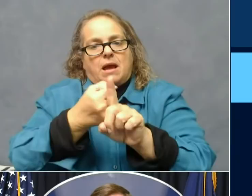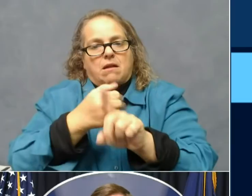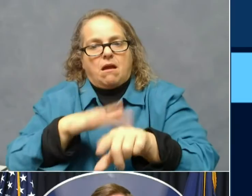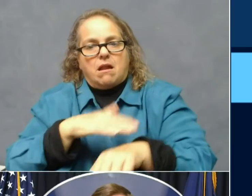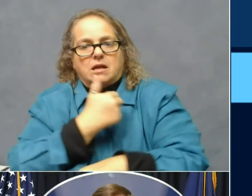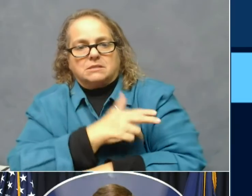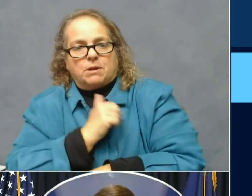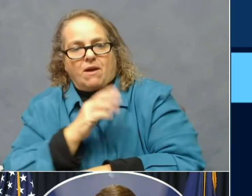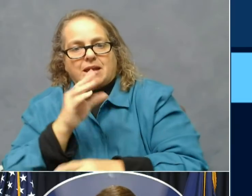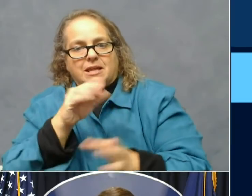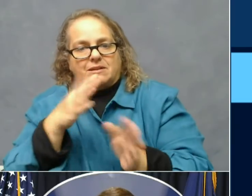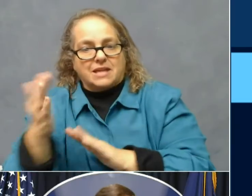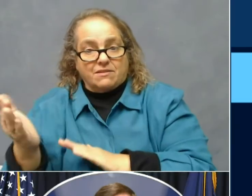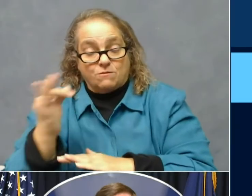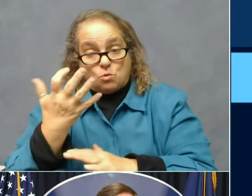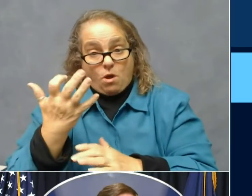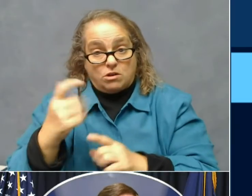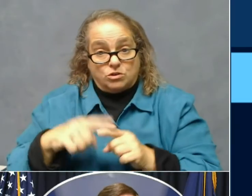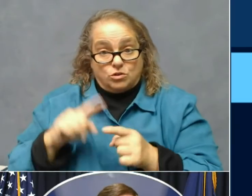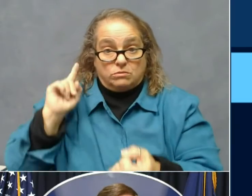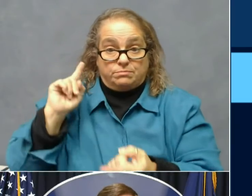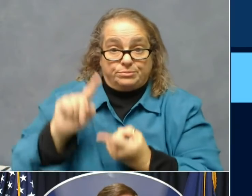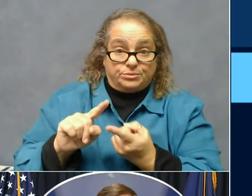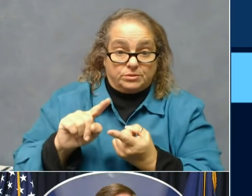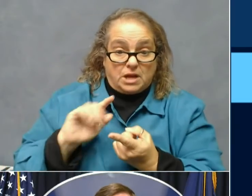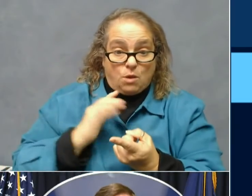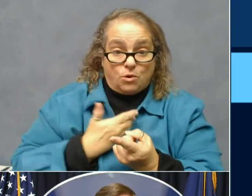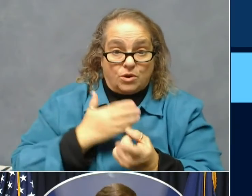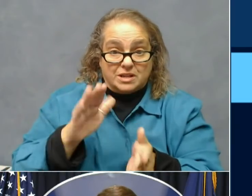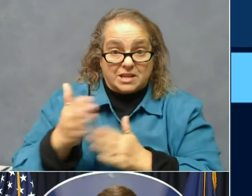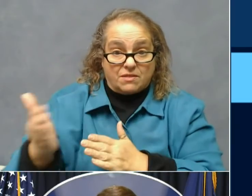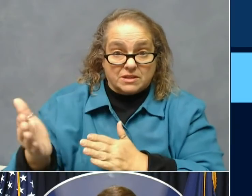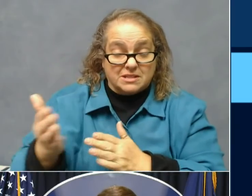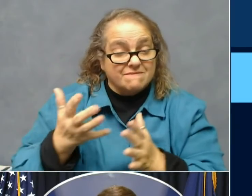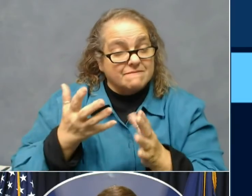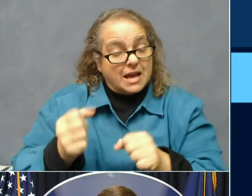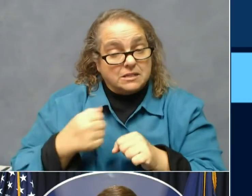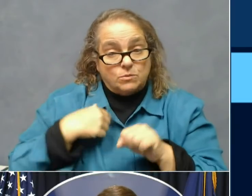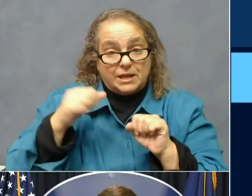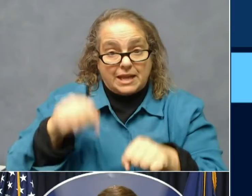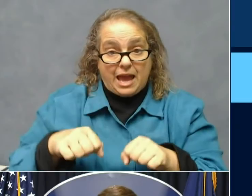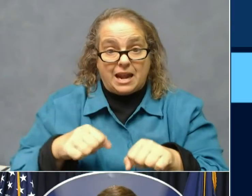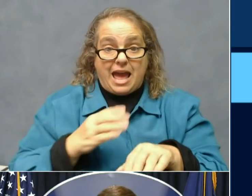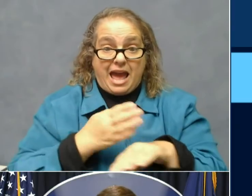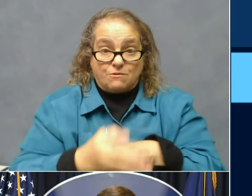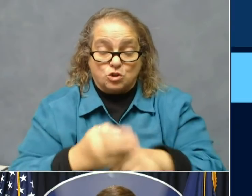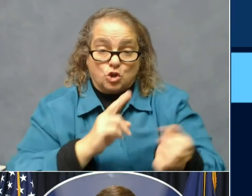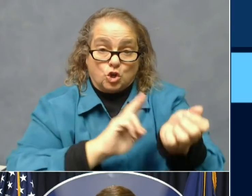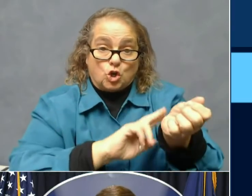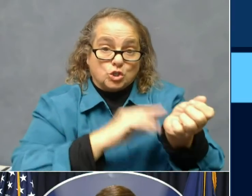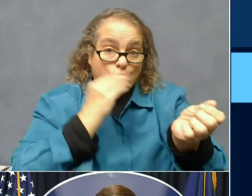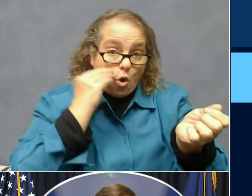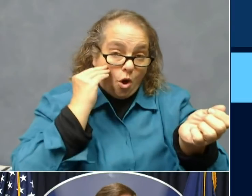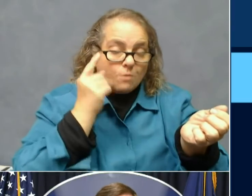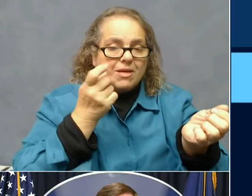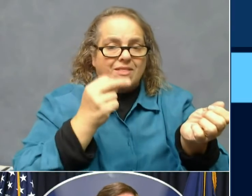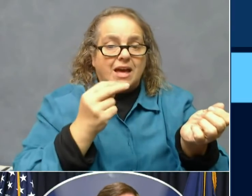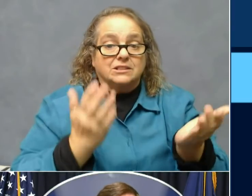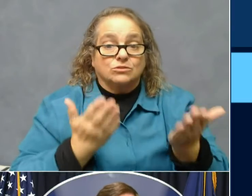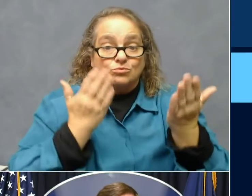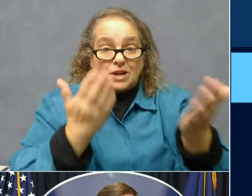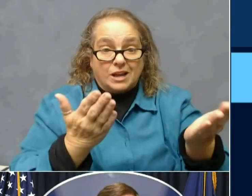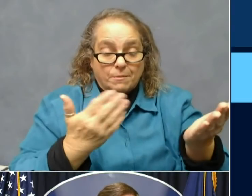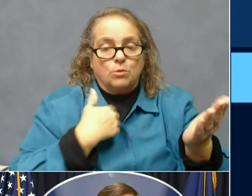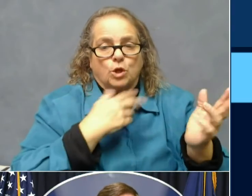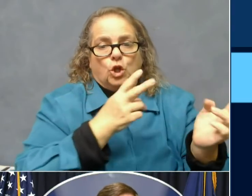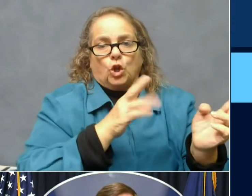our deaths as quickly as we can, after long-term care, they're suggesting we look at Kentuckians 65 and